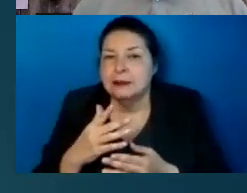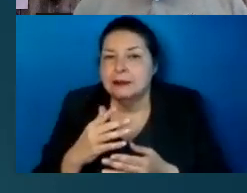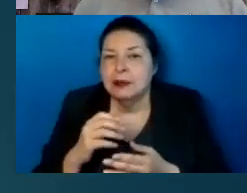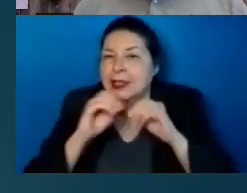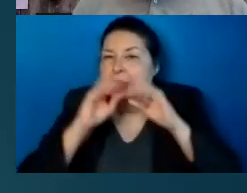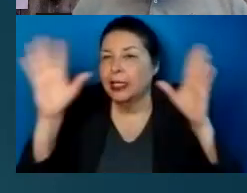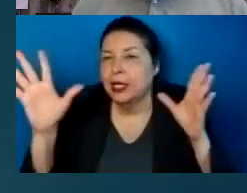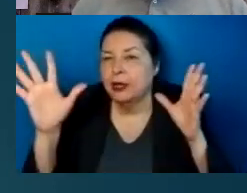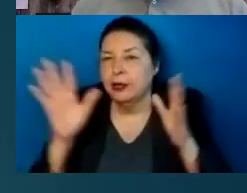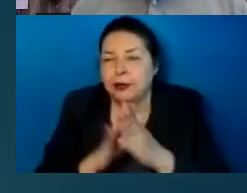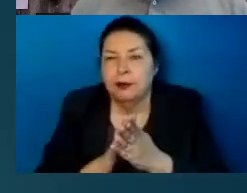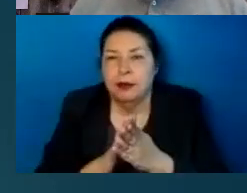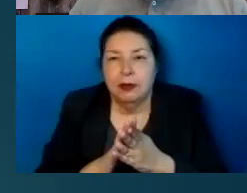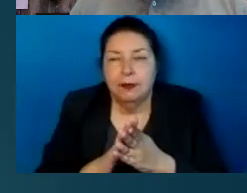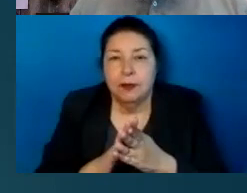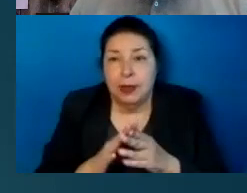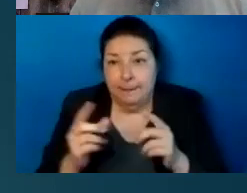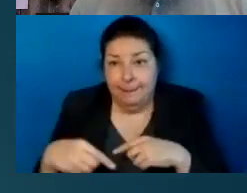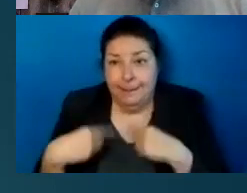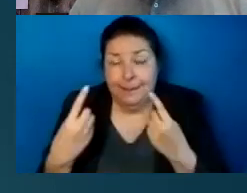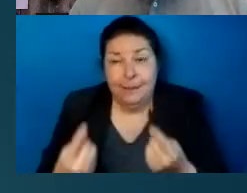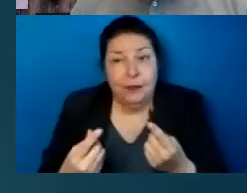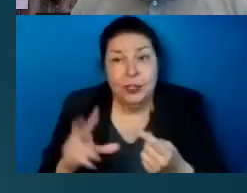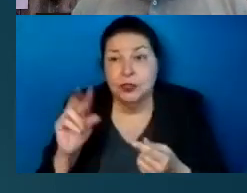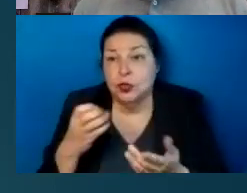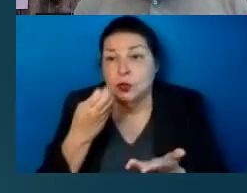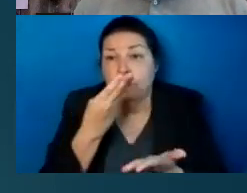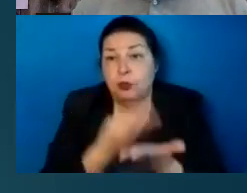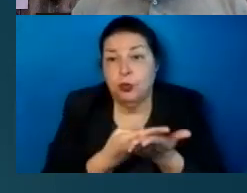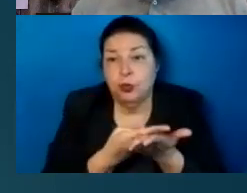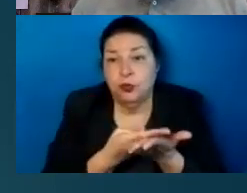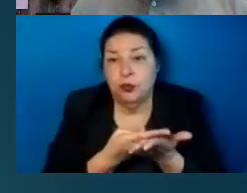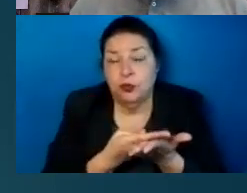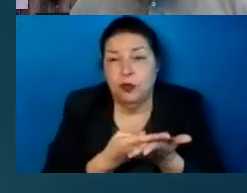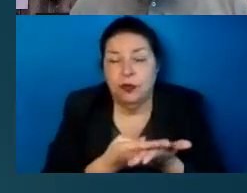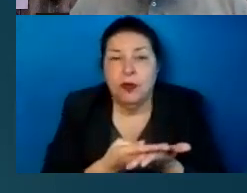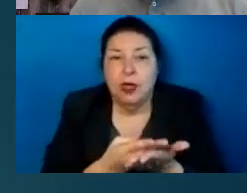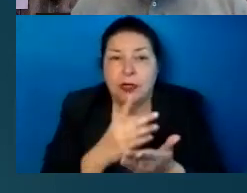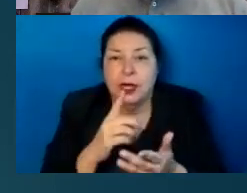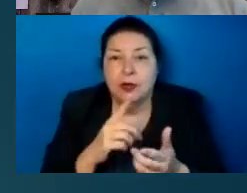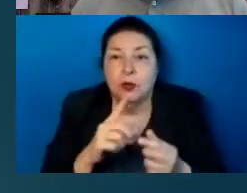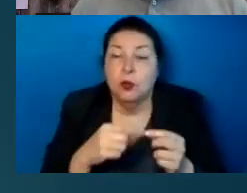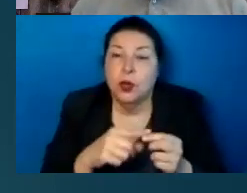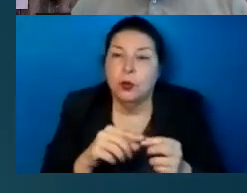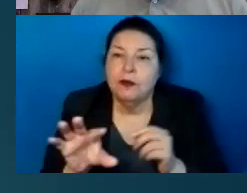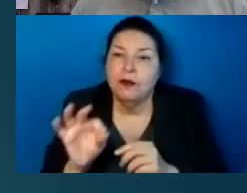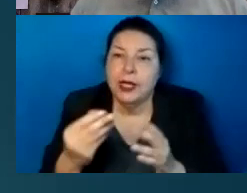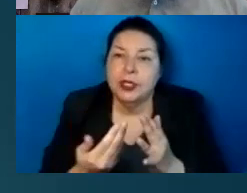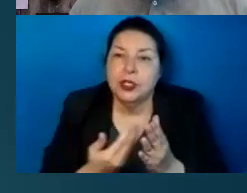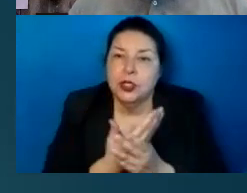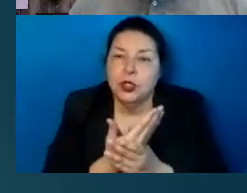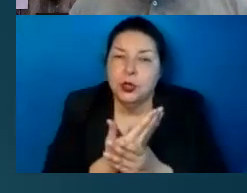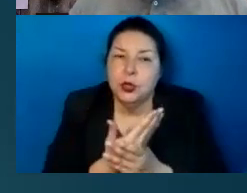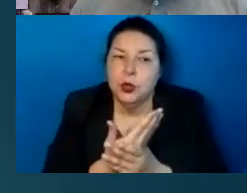But to date, we have no evidence that when we find a new text or a